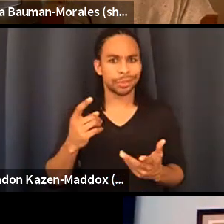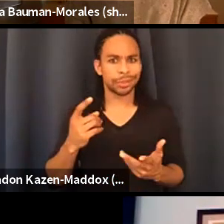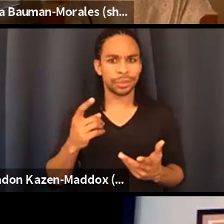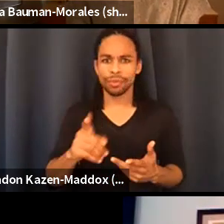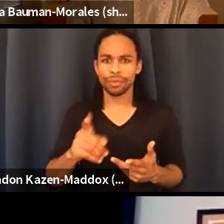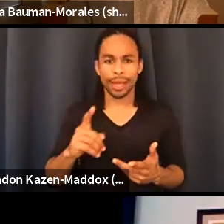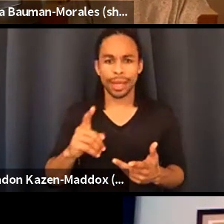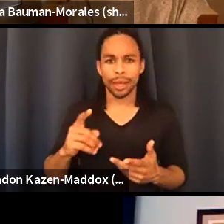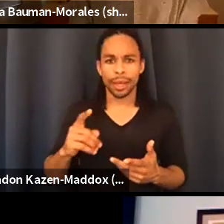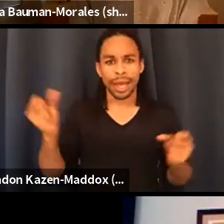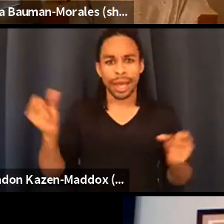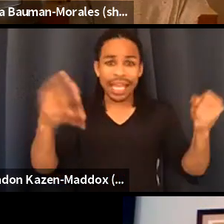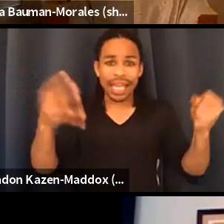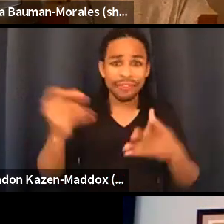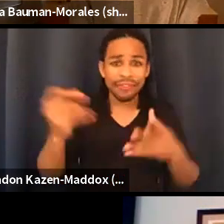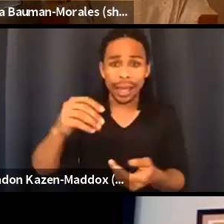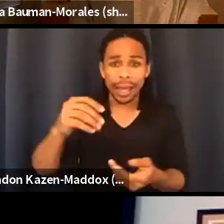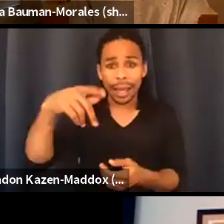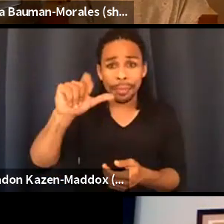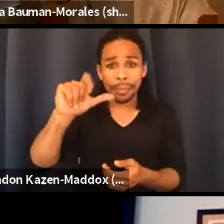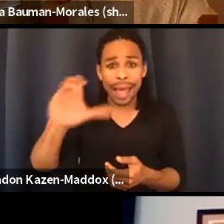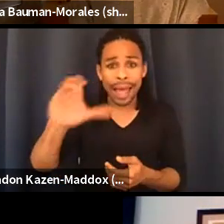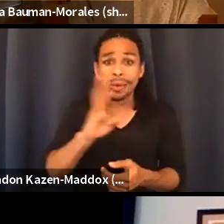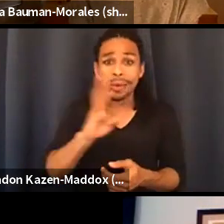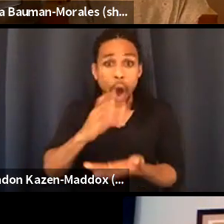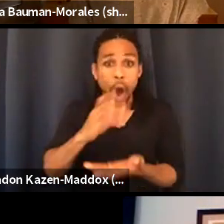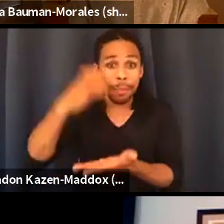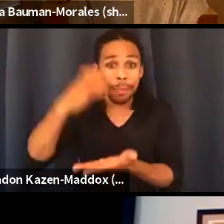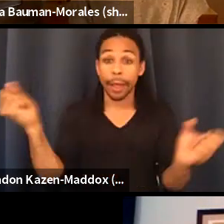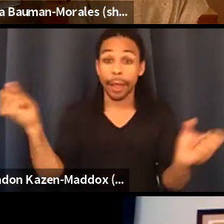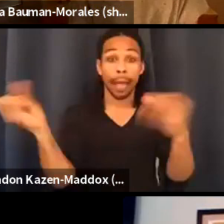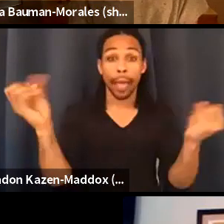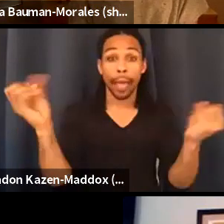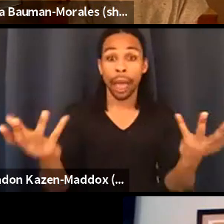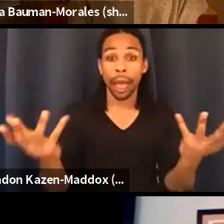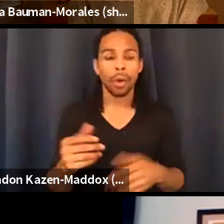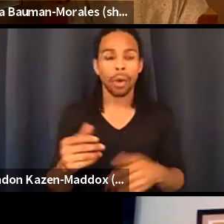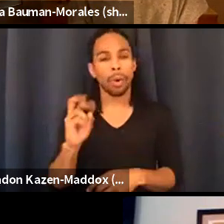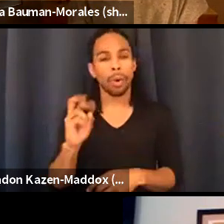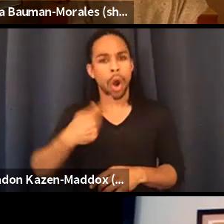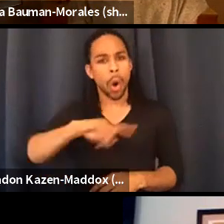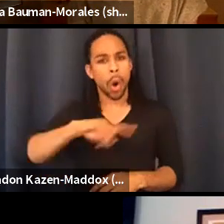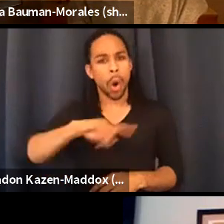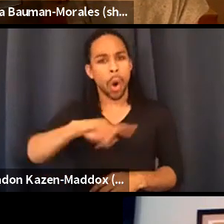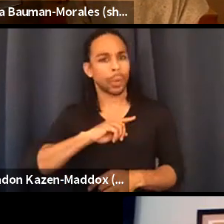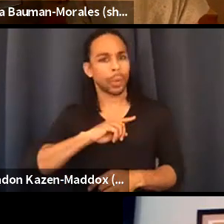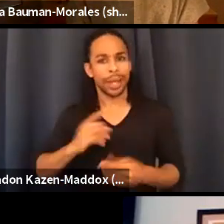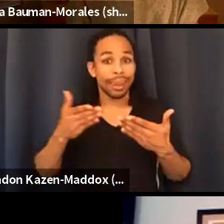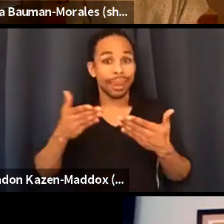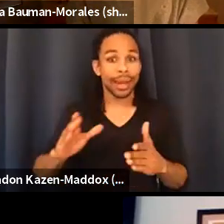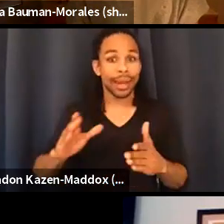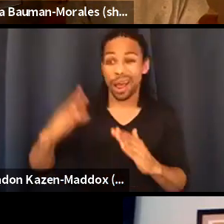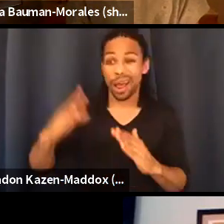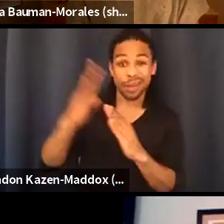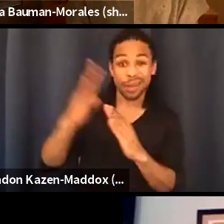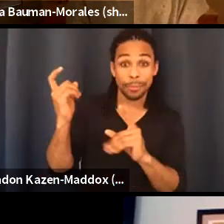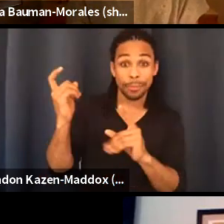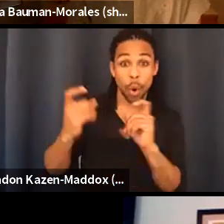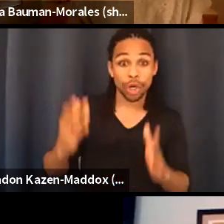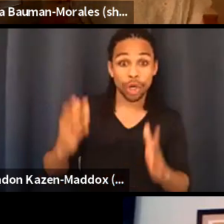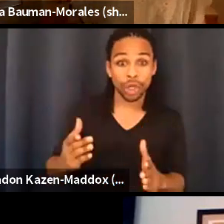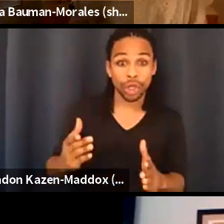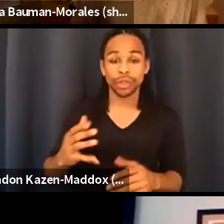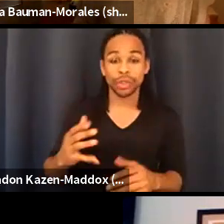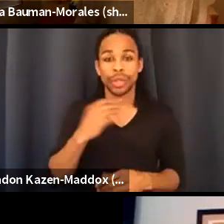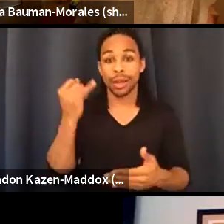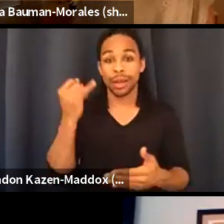really only letting the top donors and artistic folks talk to the artists and the rest of the staff is hiding in a corner? You know, what are the ways in which power dynamics